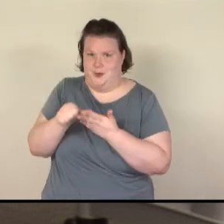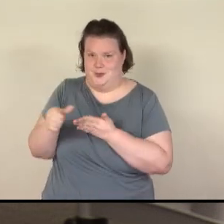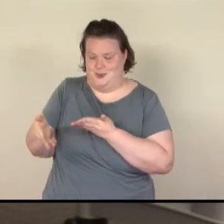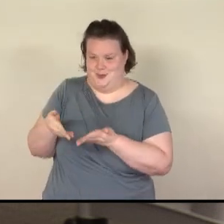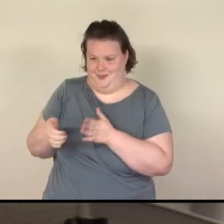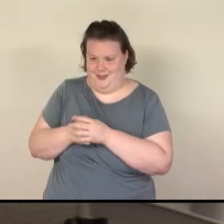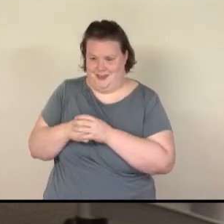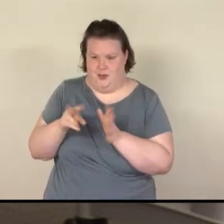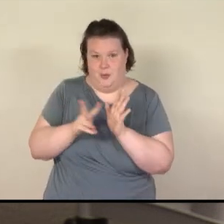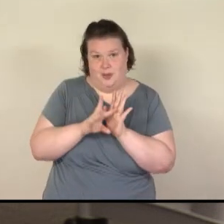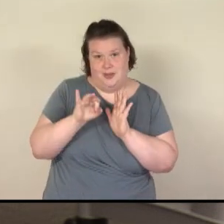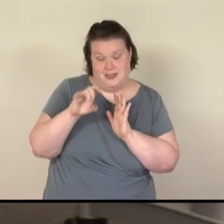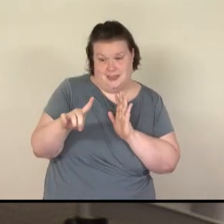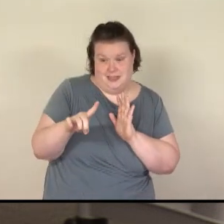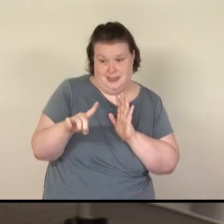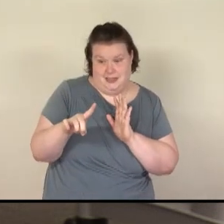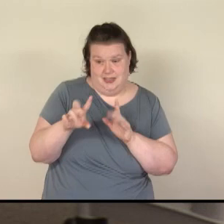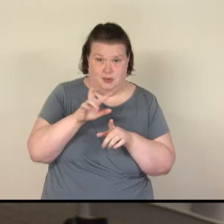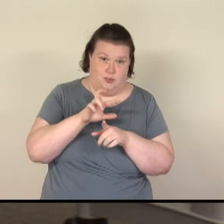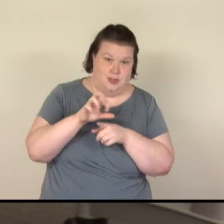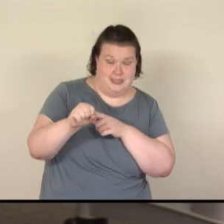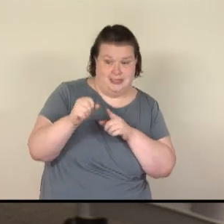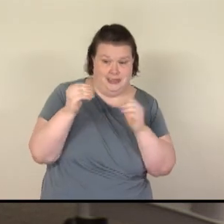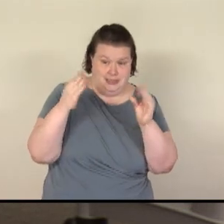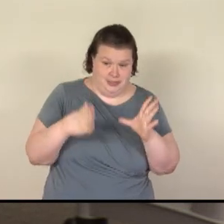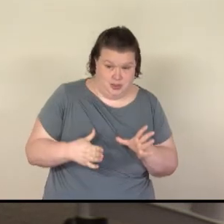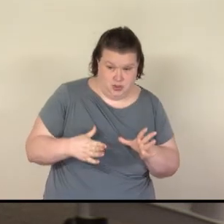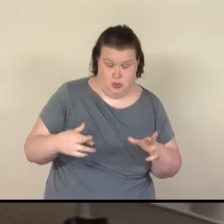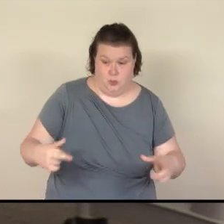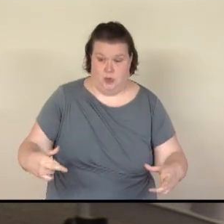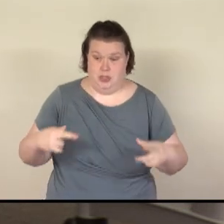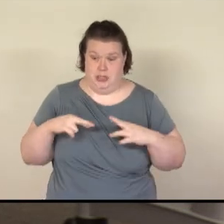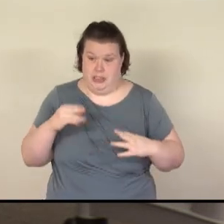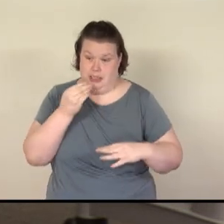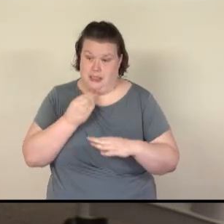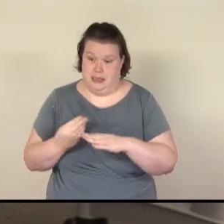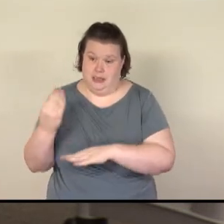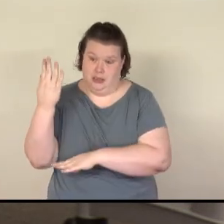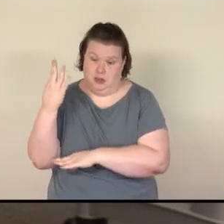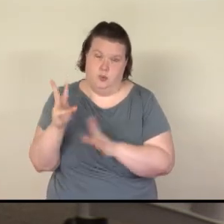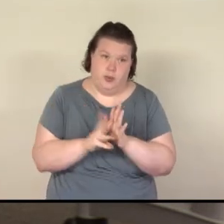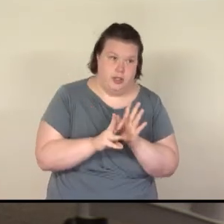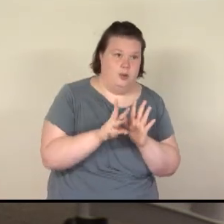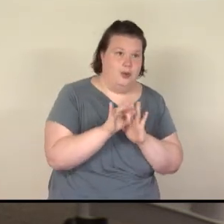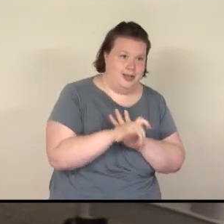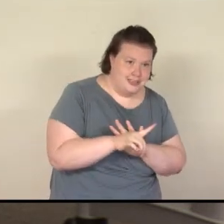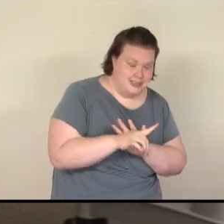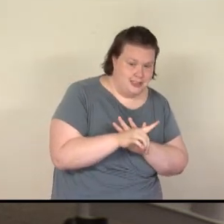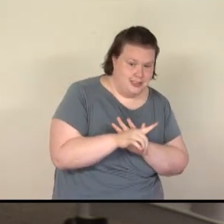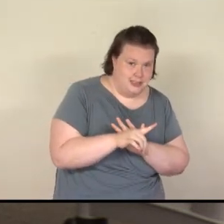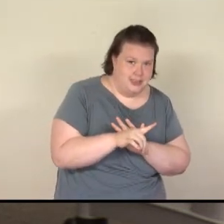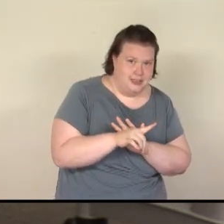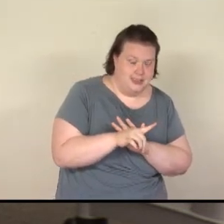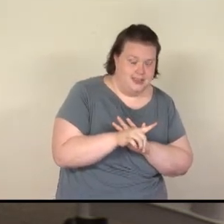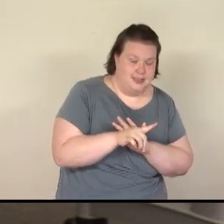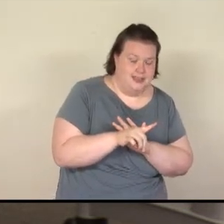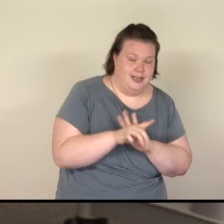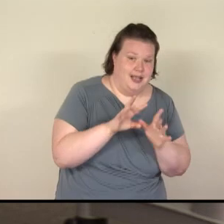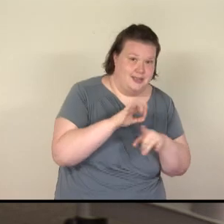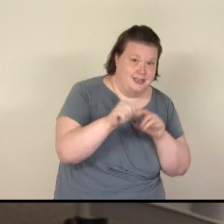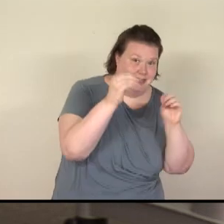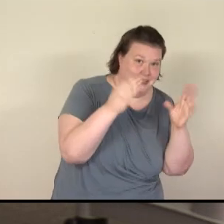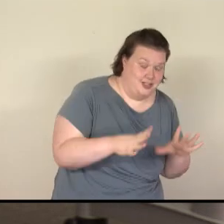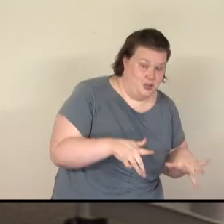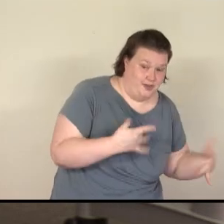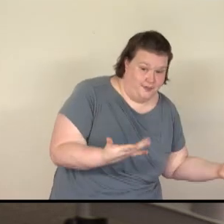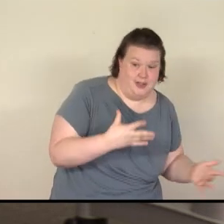ISD Outstanding Teacher Retiree Luncheon and our Waco ISD Outstanding Teacher event and the Retiree Luncheon on